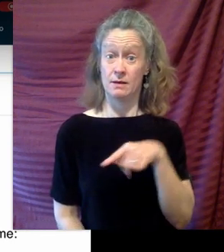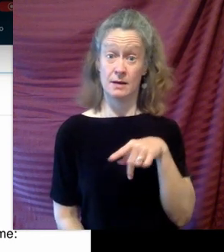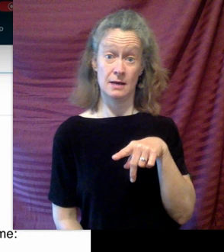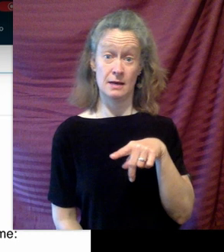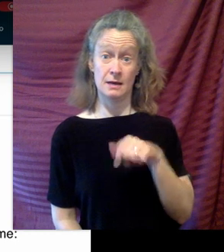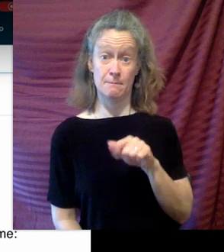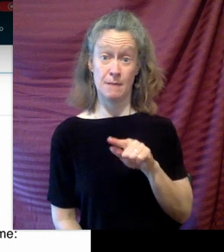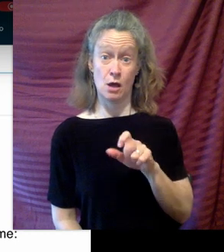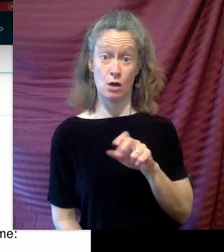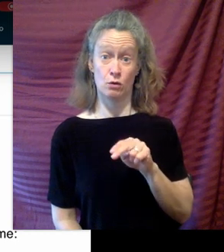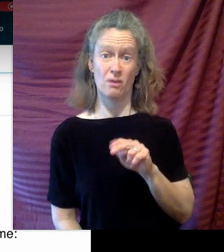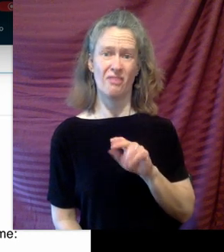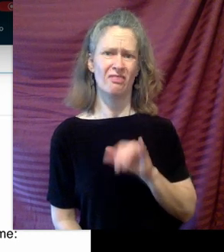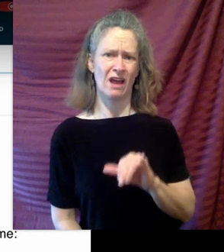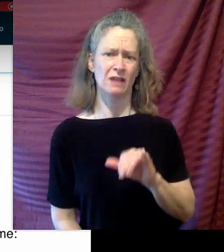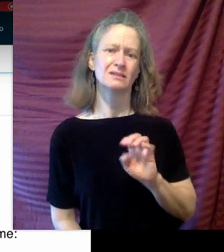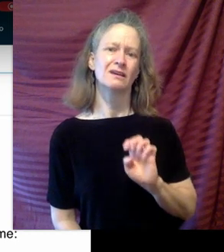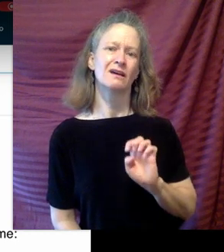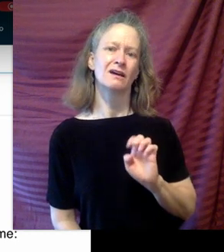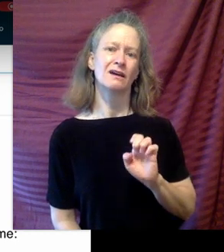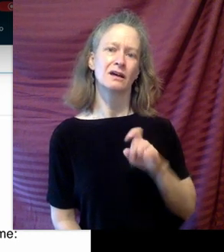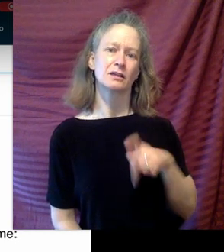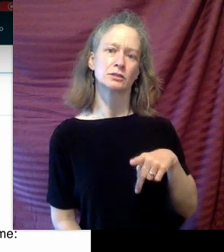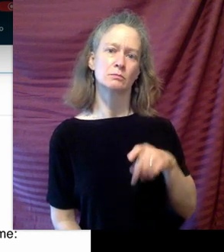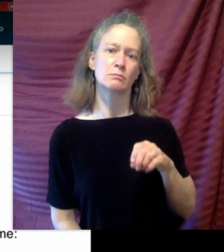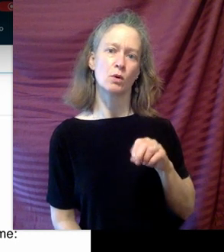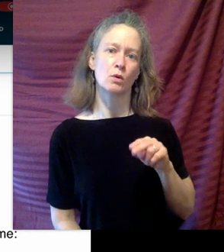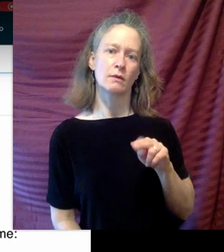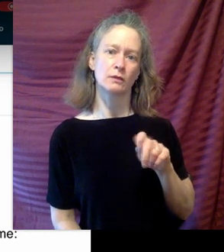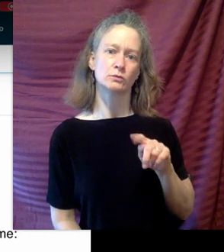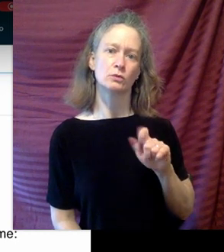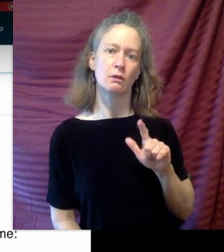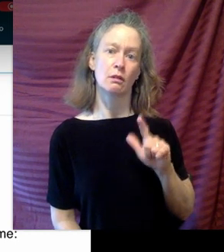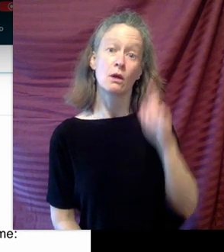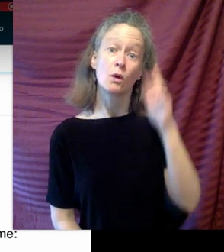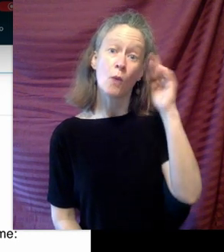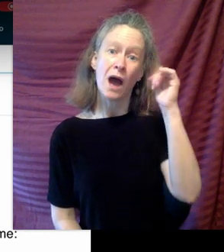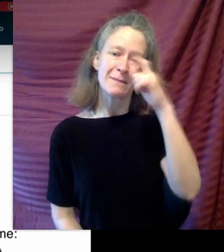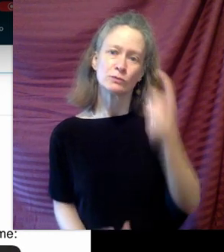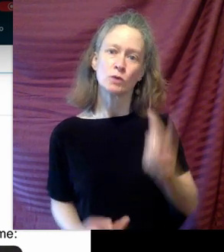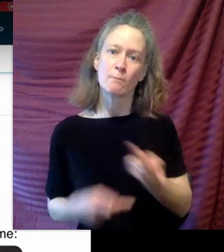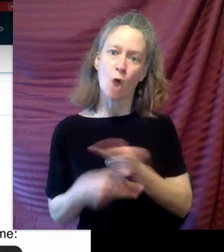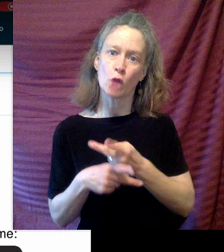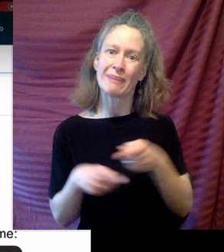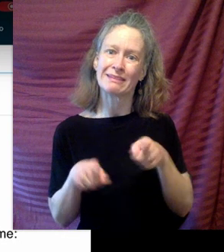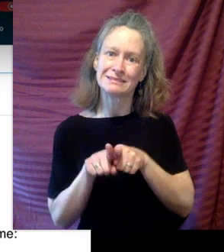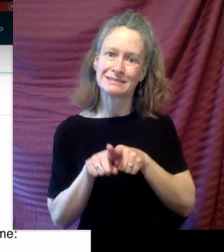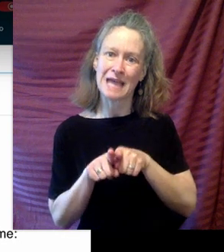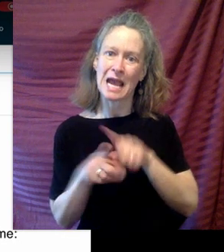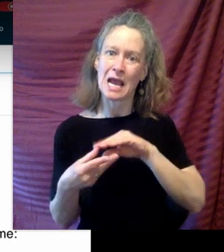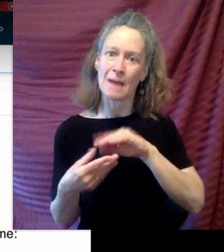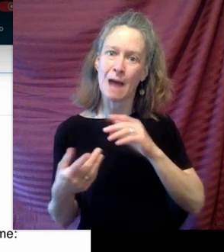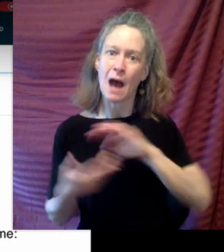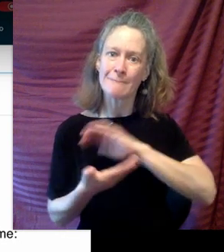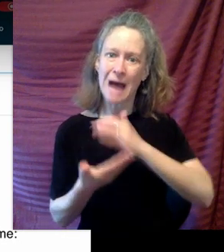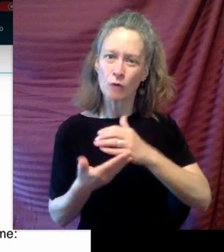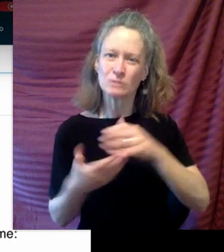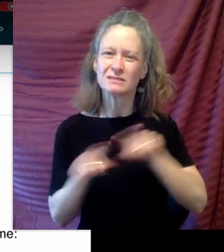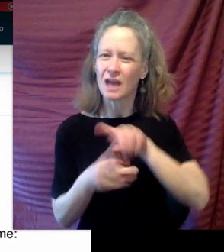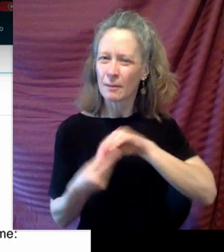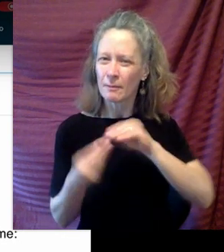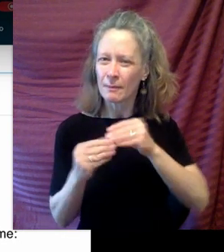is exponential because we are multiplying by the same amount each time.